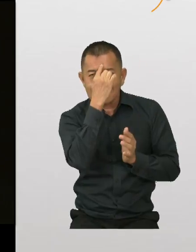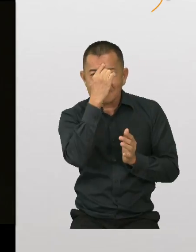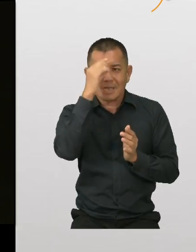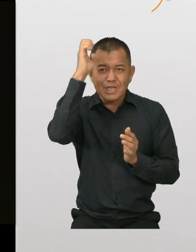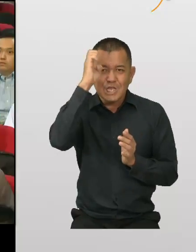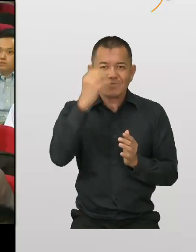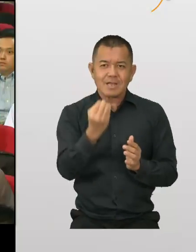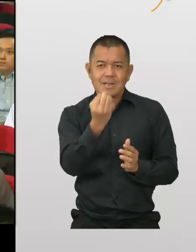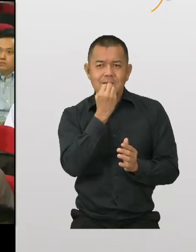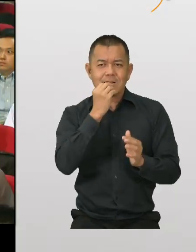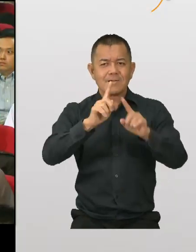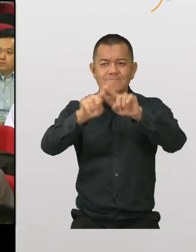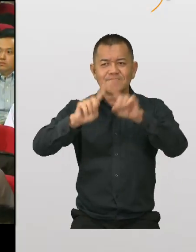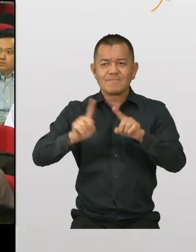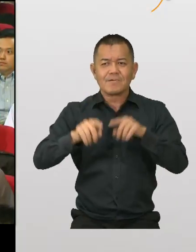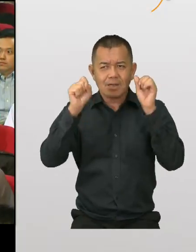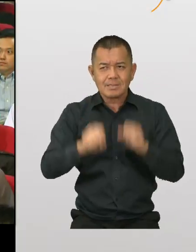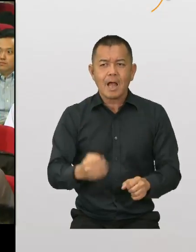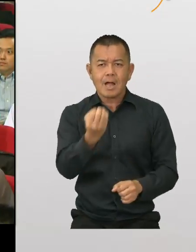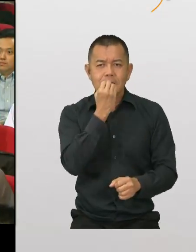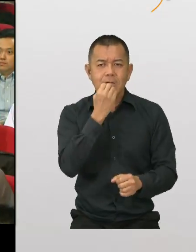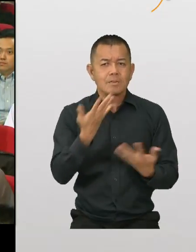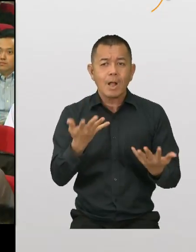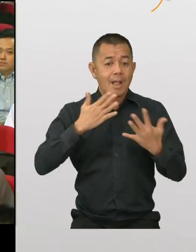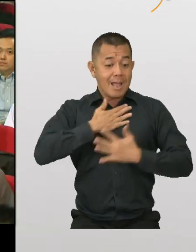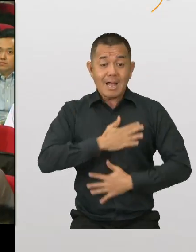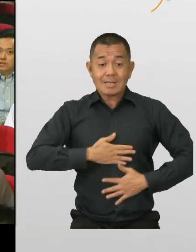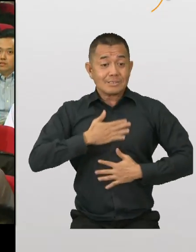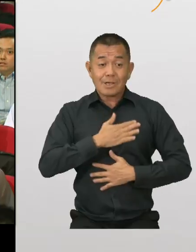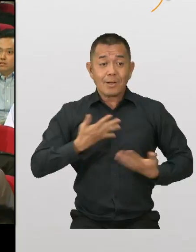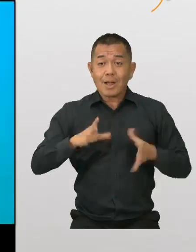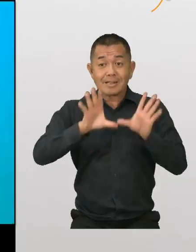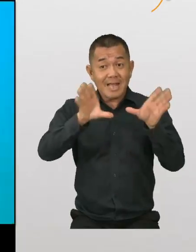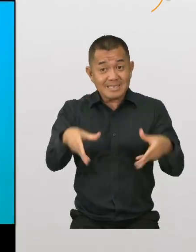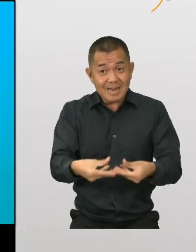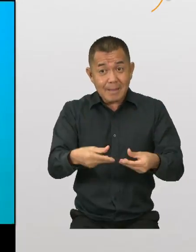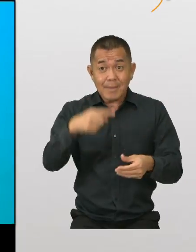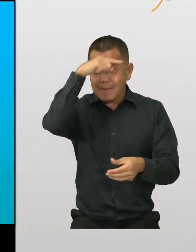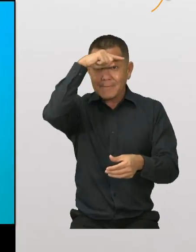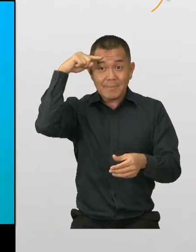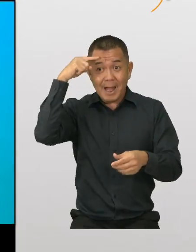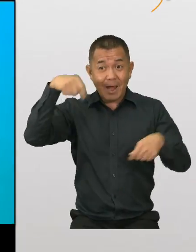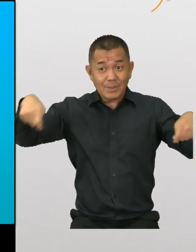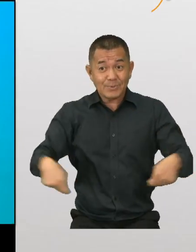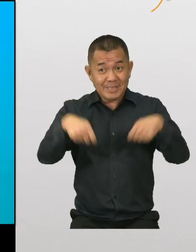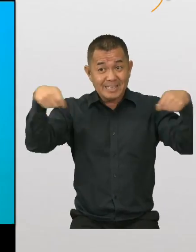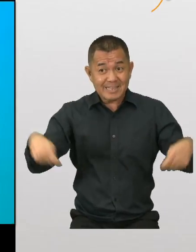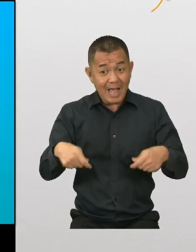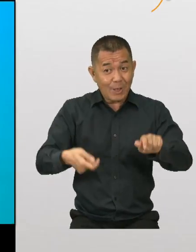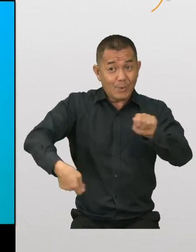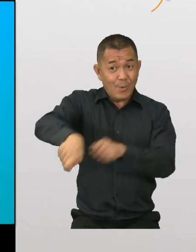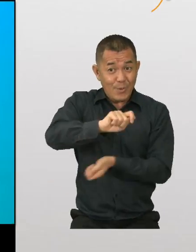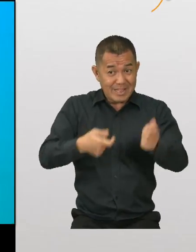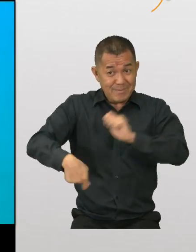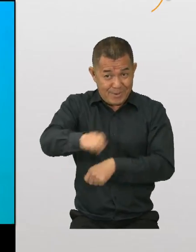And here you can enjoy nasi lemak, char kway teow, and roti prata as such local delicacies.